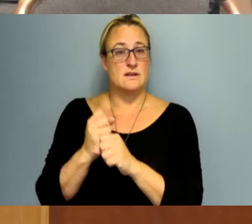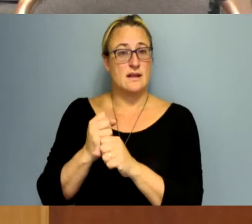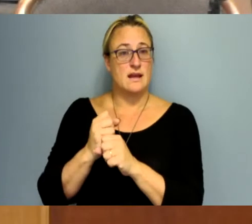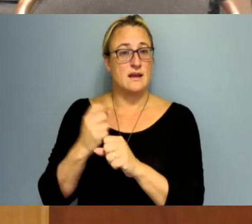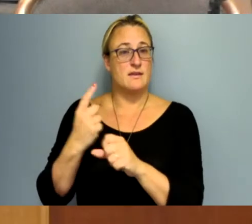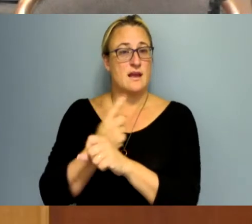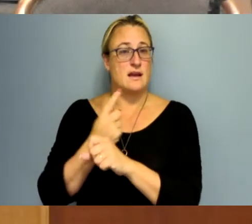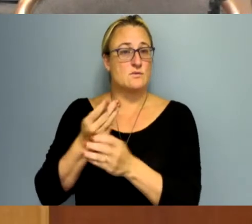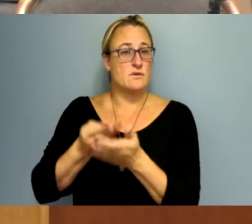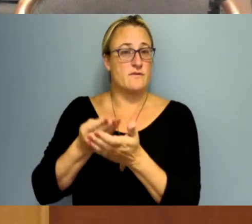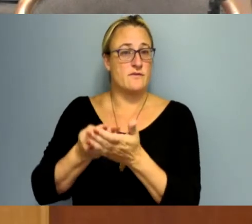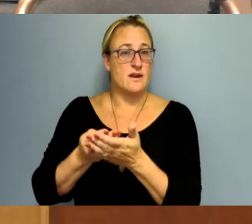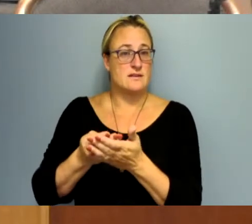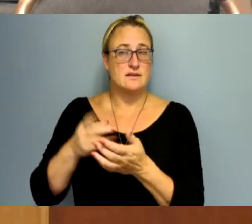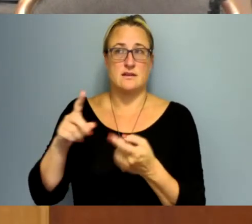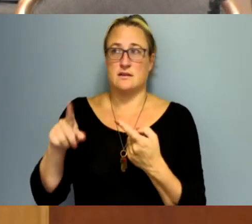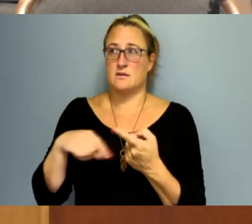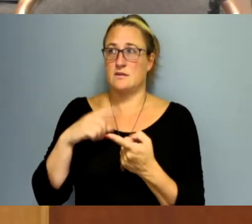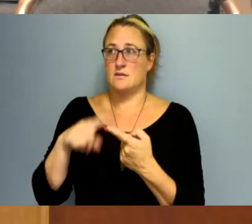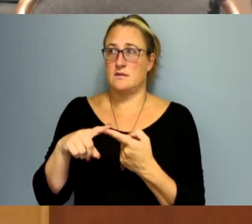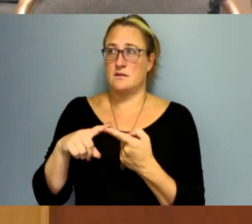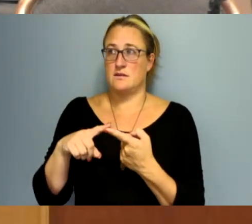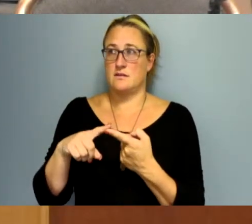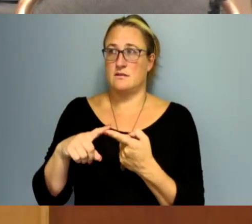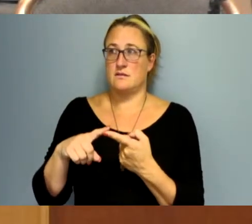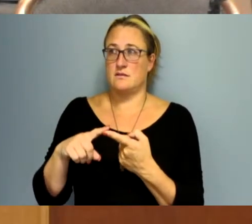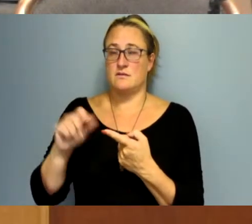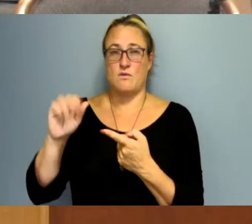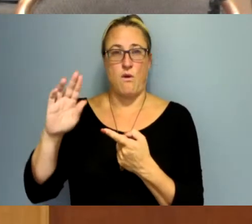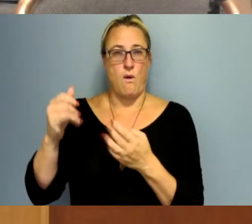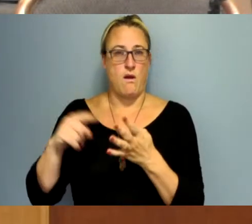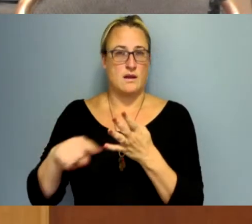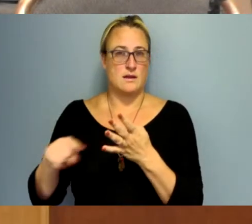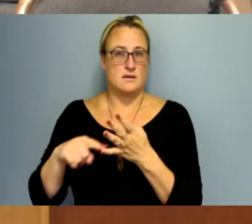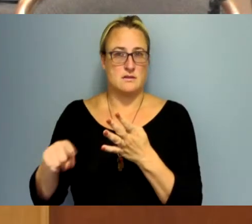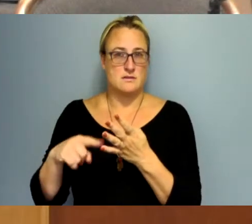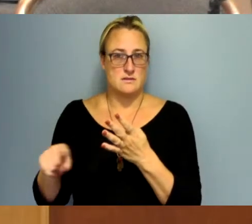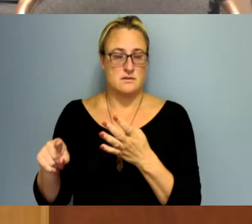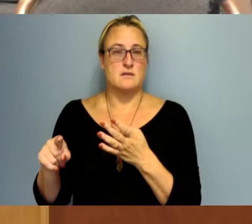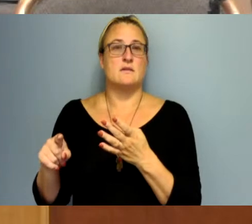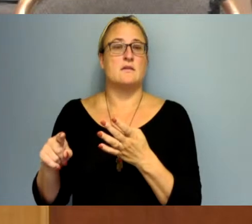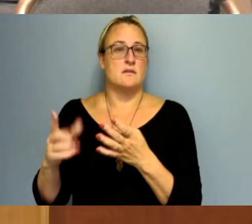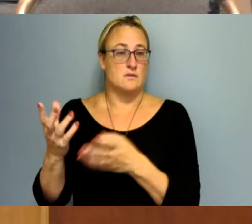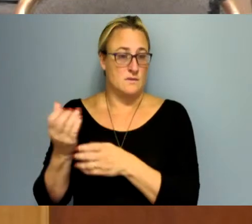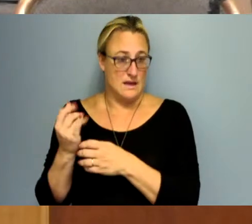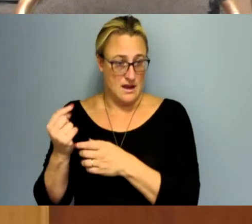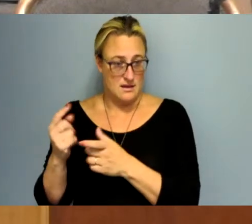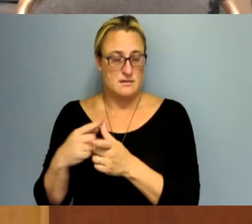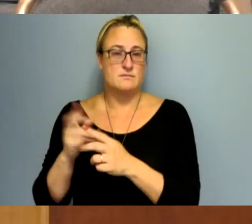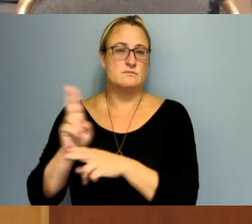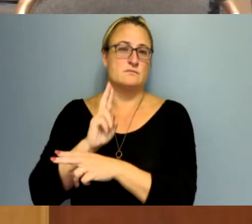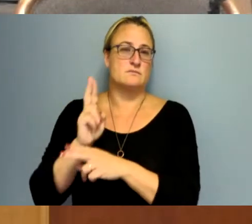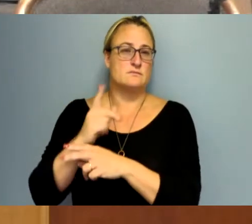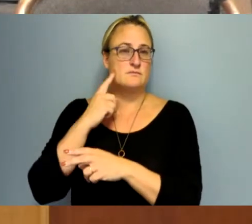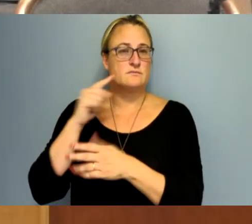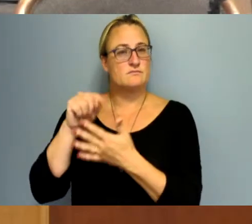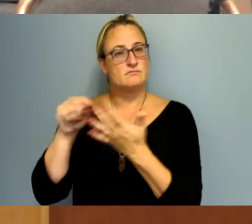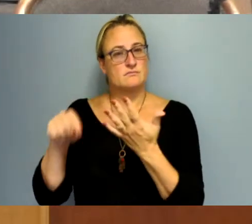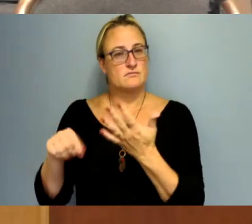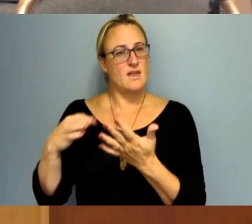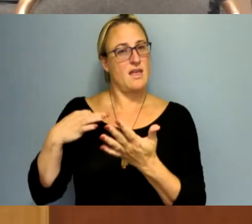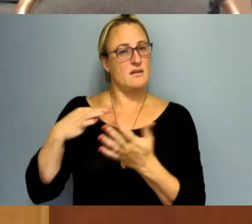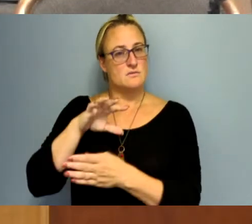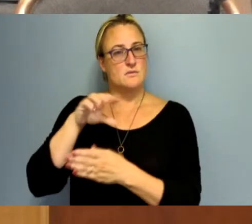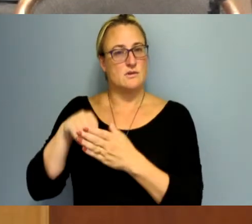back at the end of August, and we will utilize that to cover those things that are eligible within the